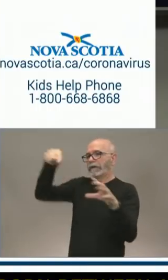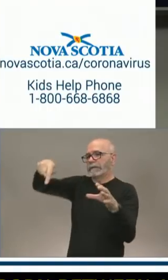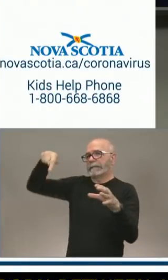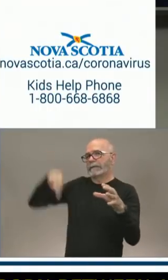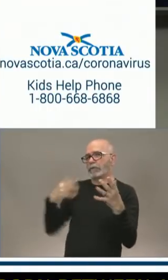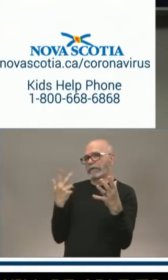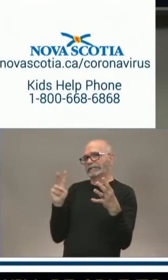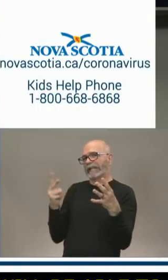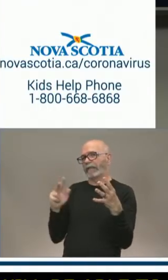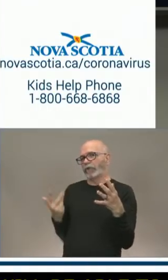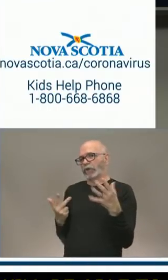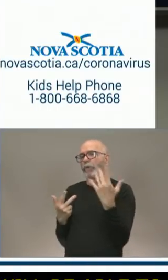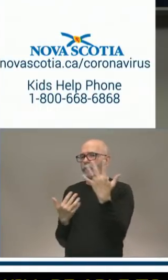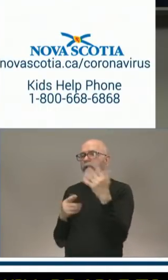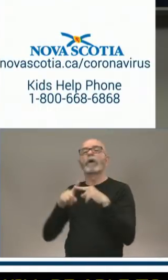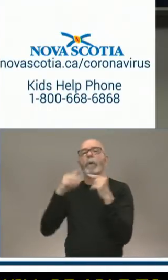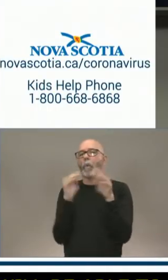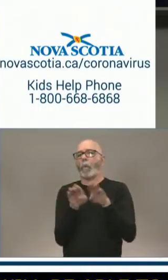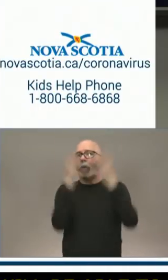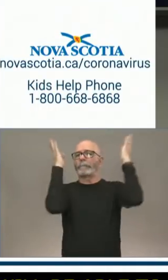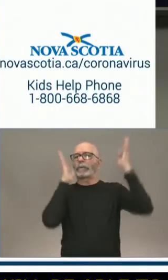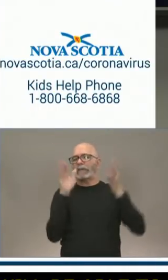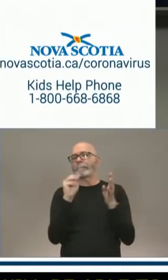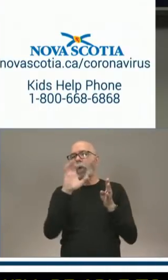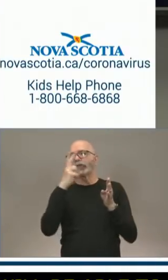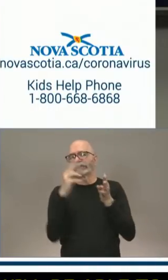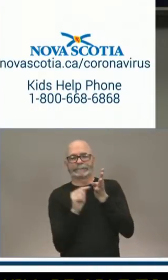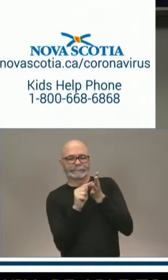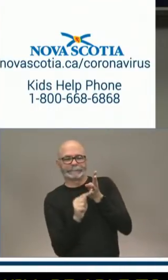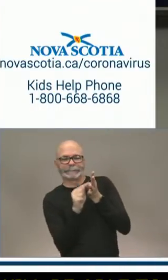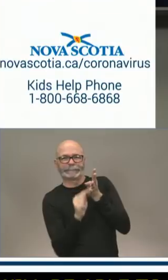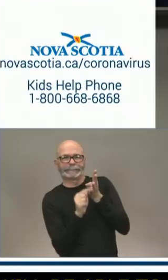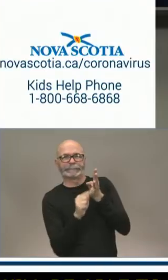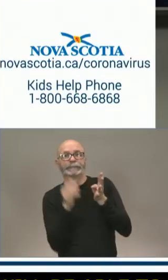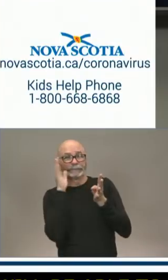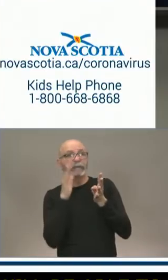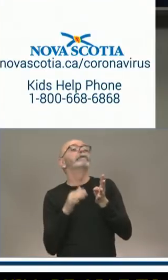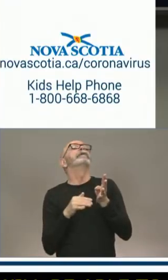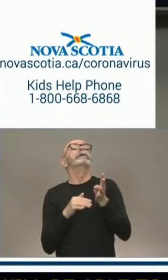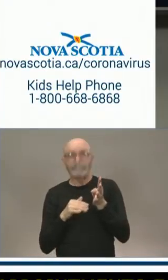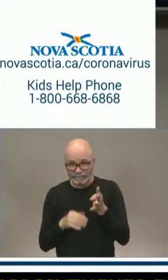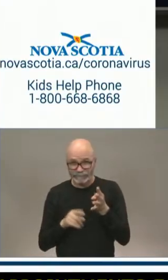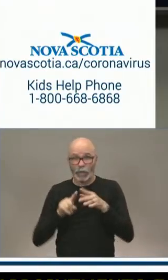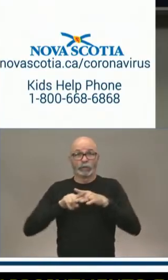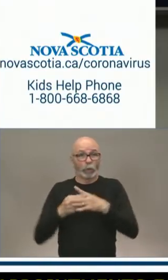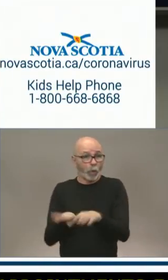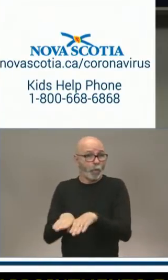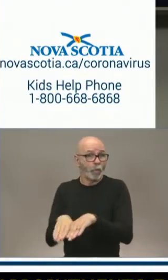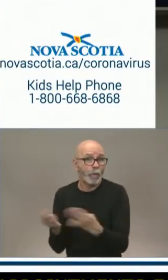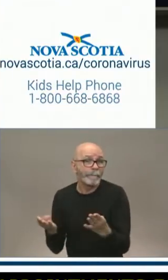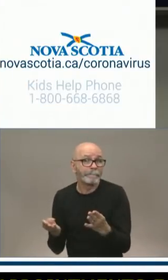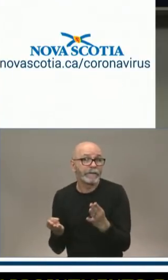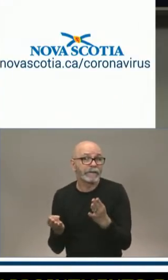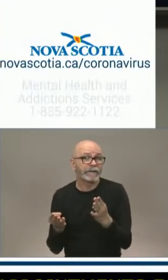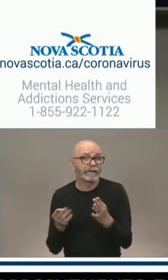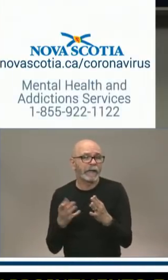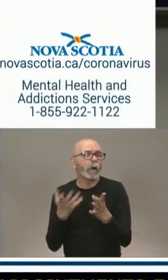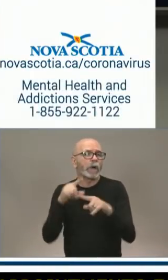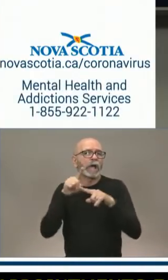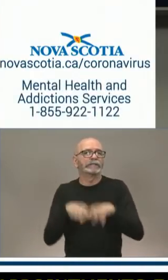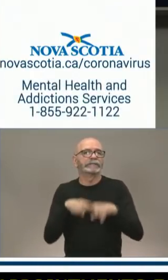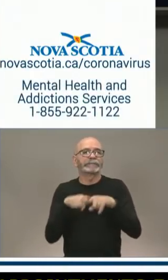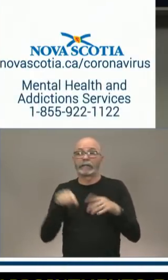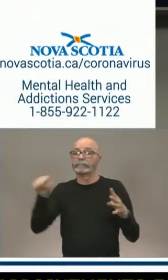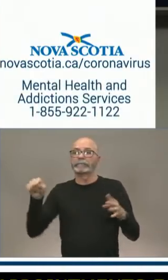up later this month. And when we're able to open those up depends on how the appointments go for